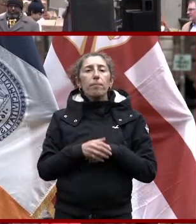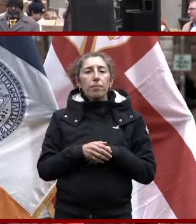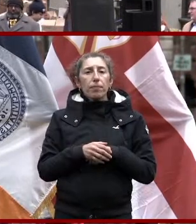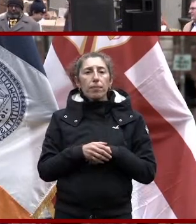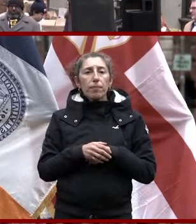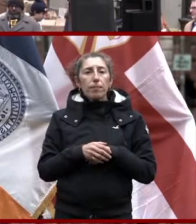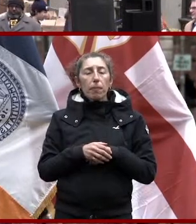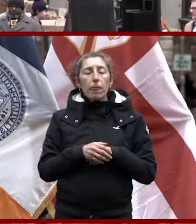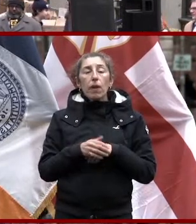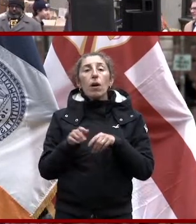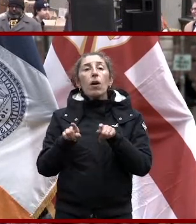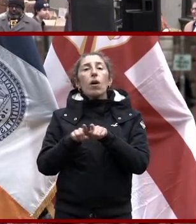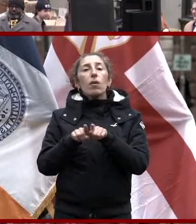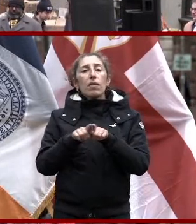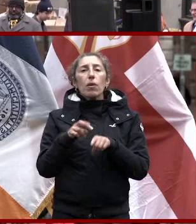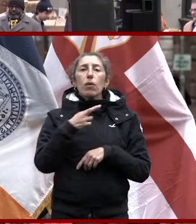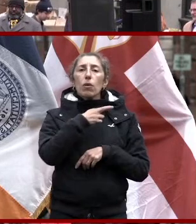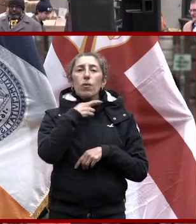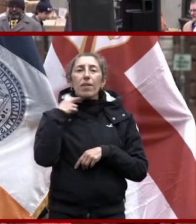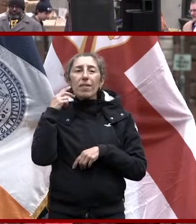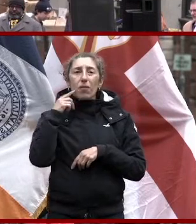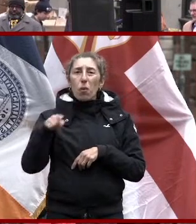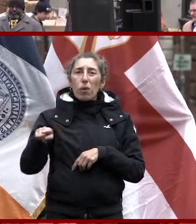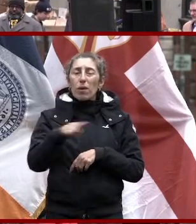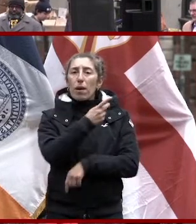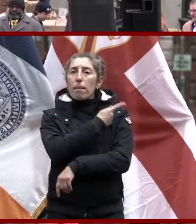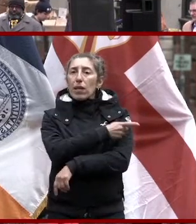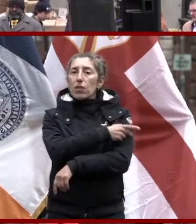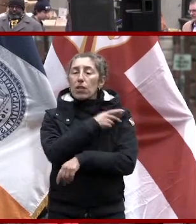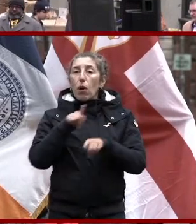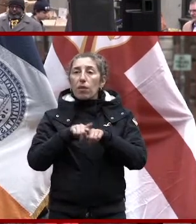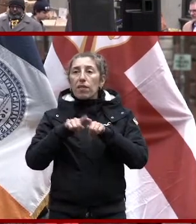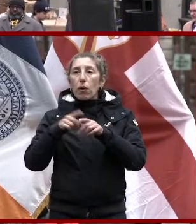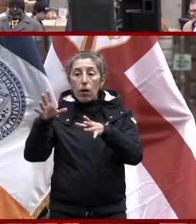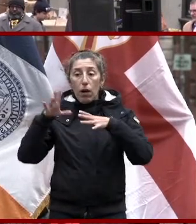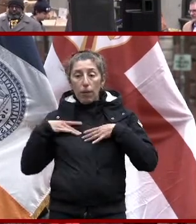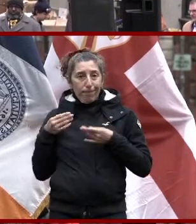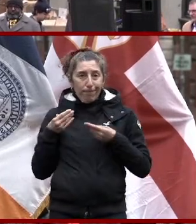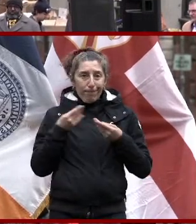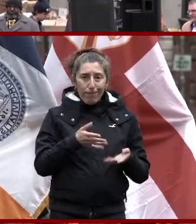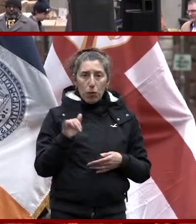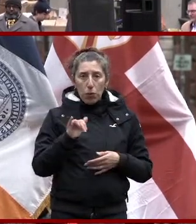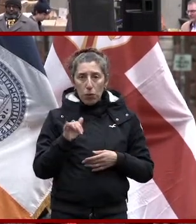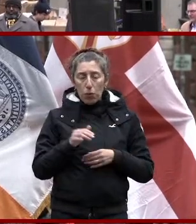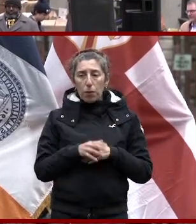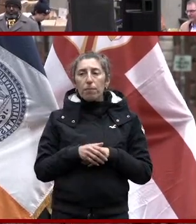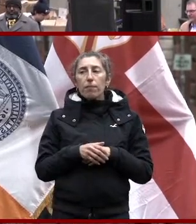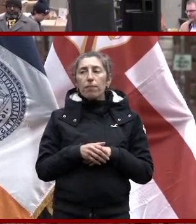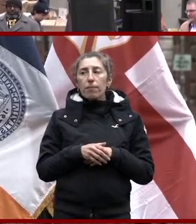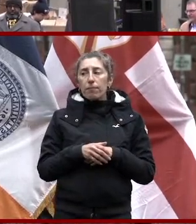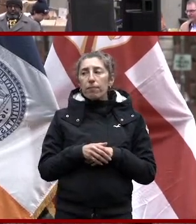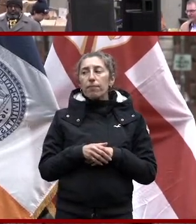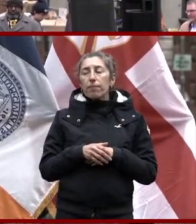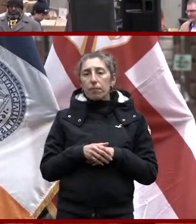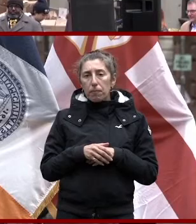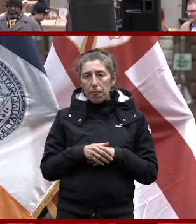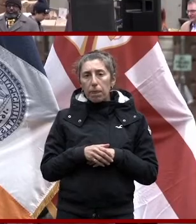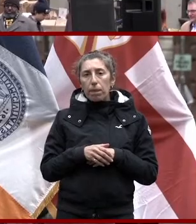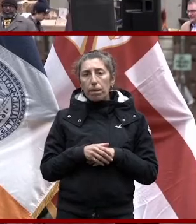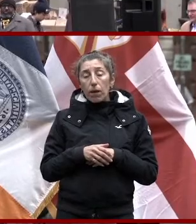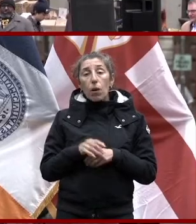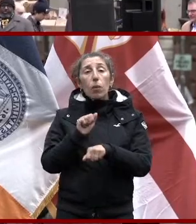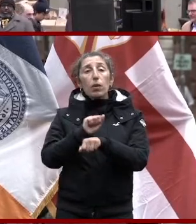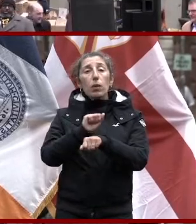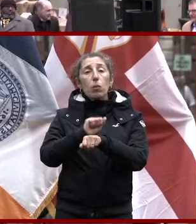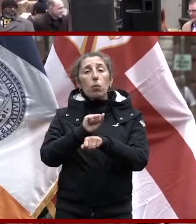to our patient that we find unacceptable. NYSNA nurses at 12 private hospitals